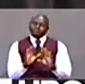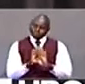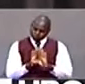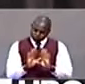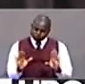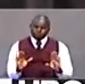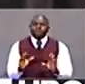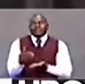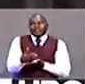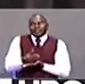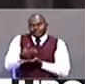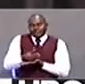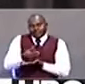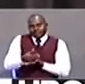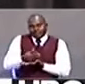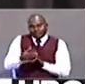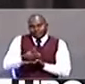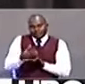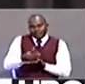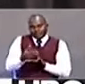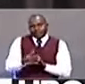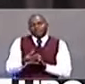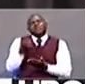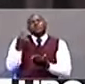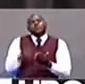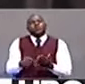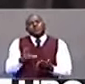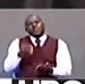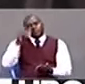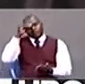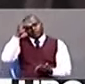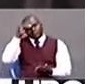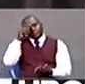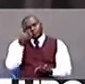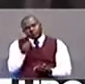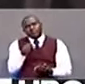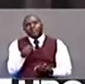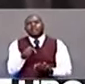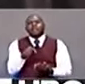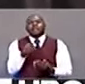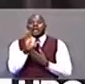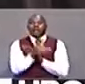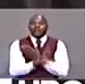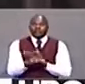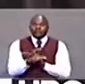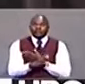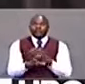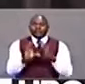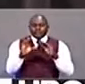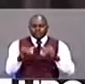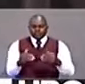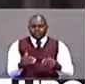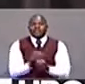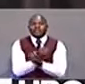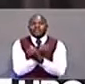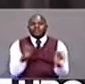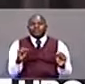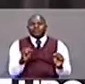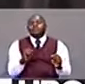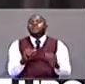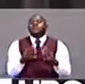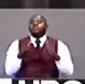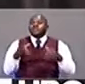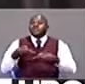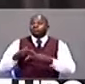on savings. What lessons can we learn as a country? Can we survive without some of these